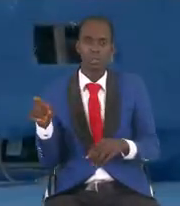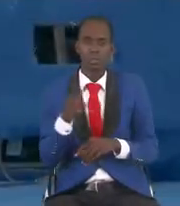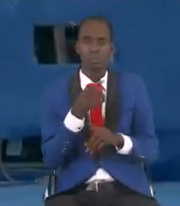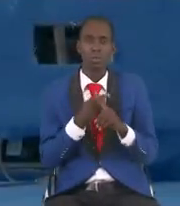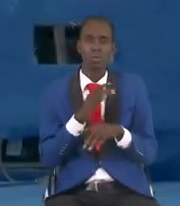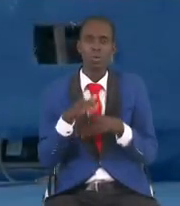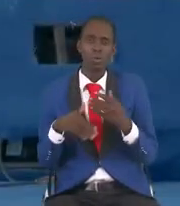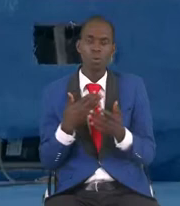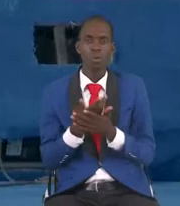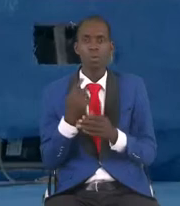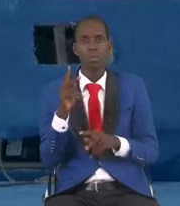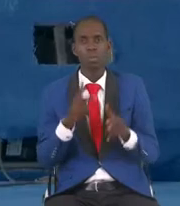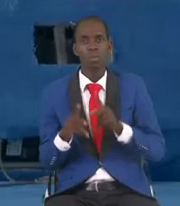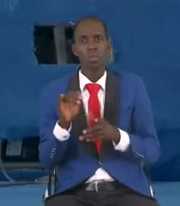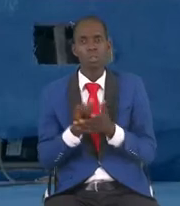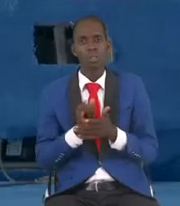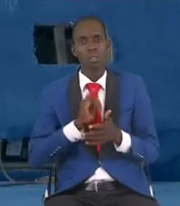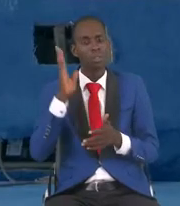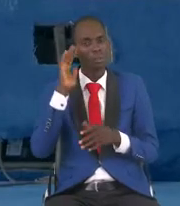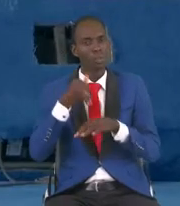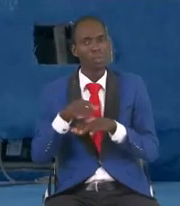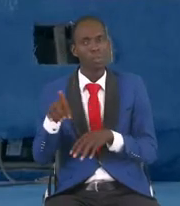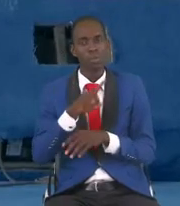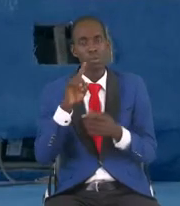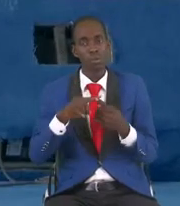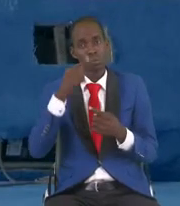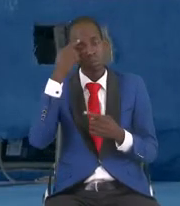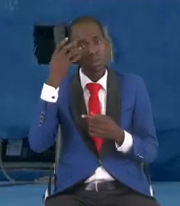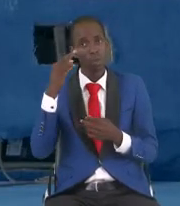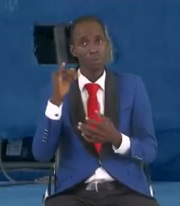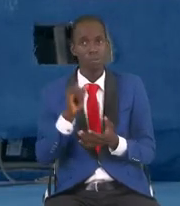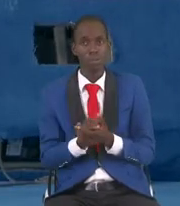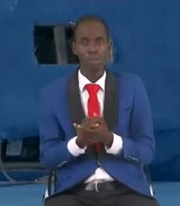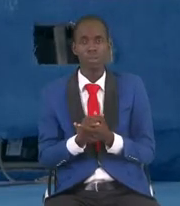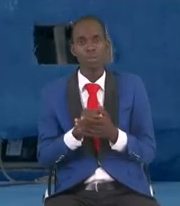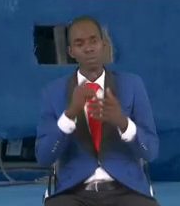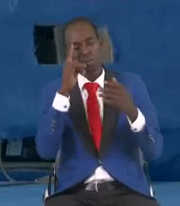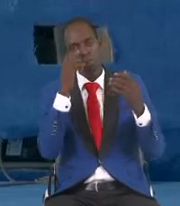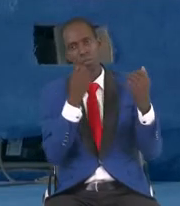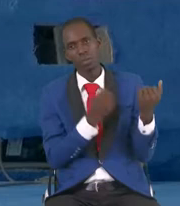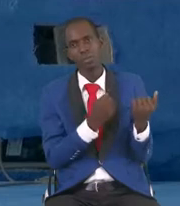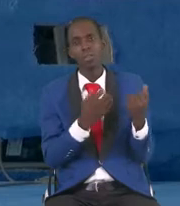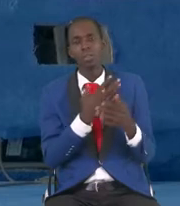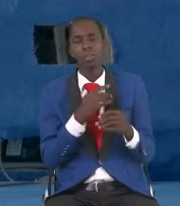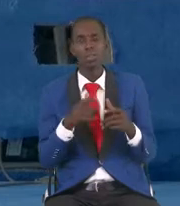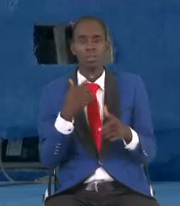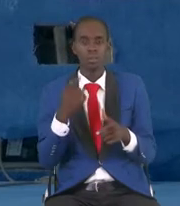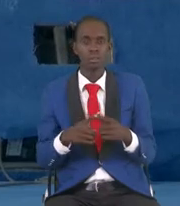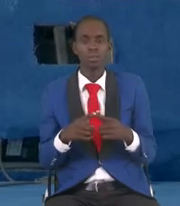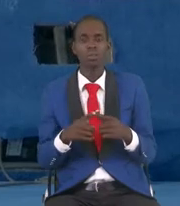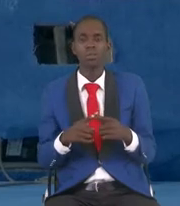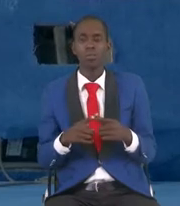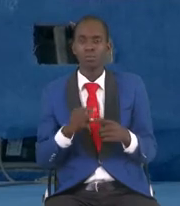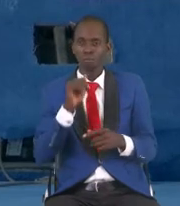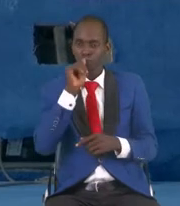the people I will send you to, because of that faith. And then long suffering. He